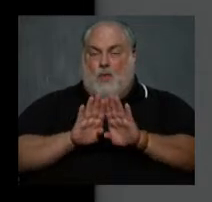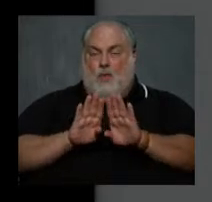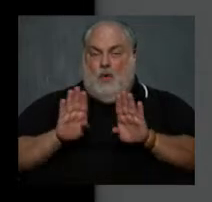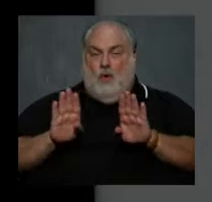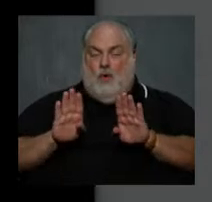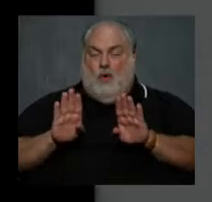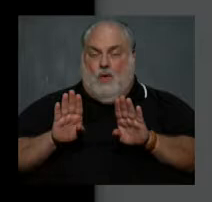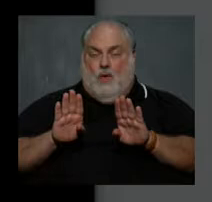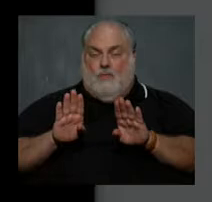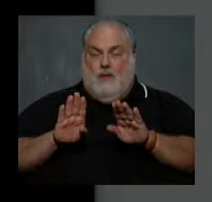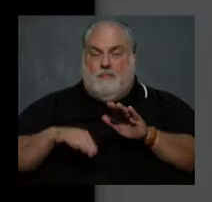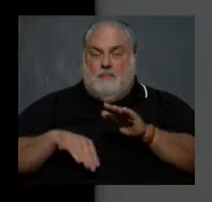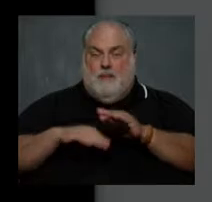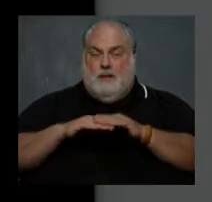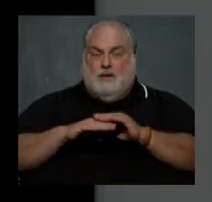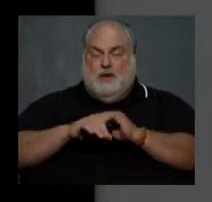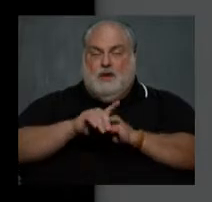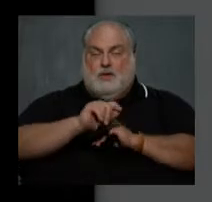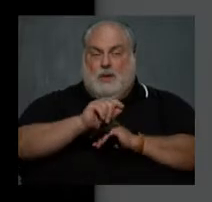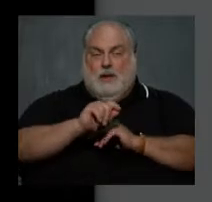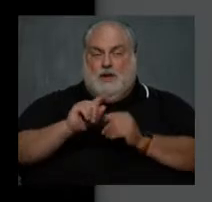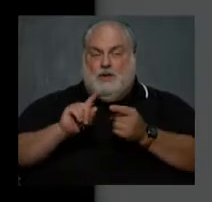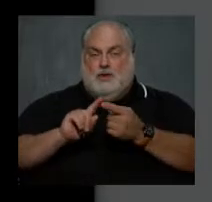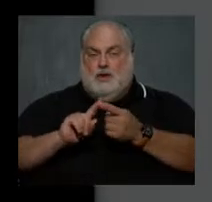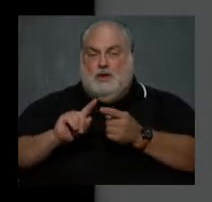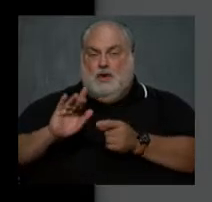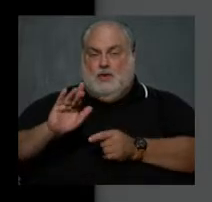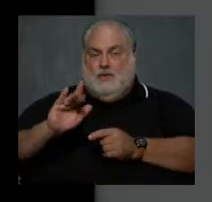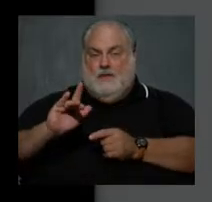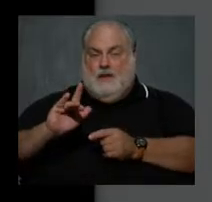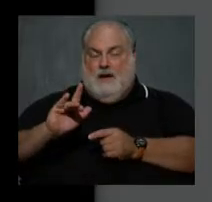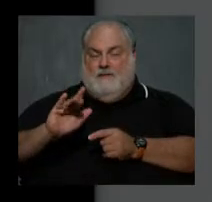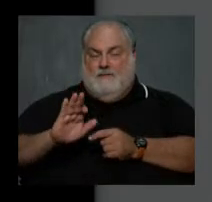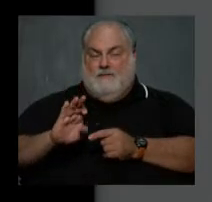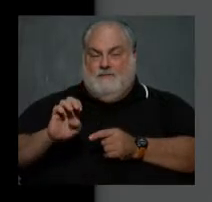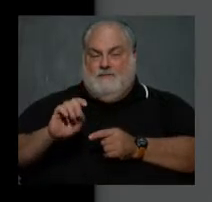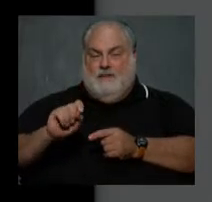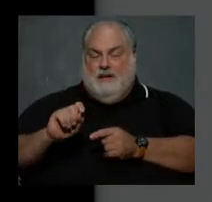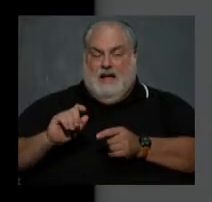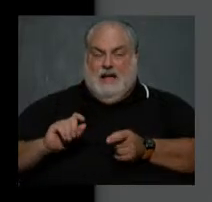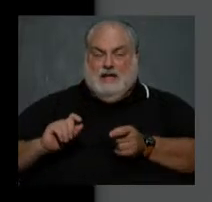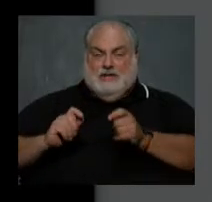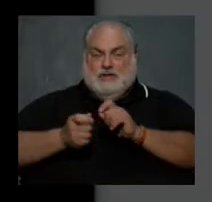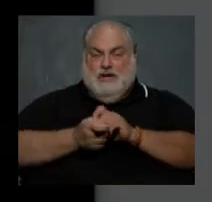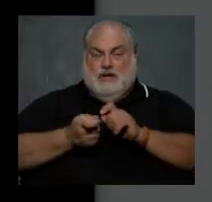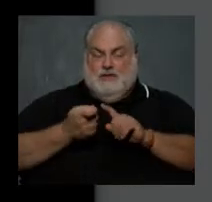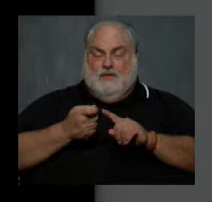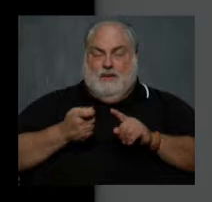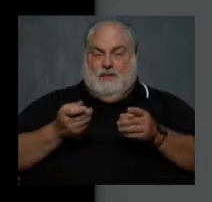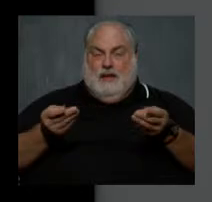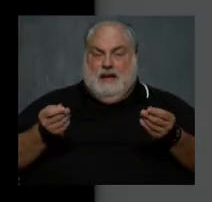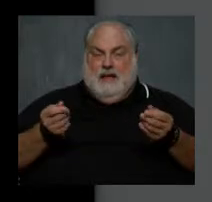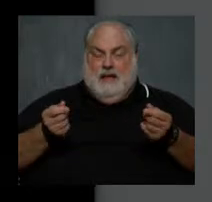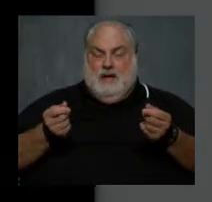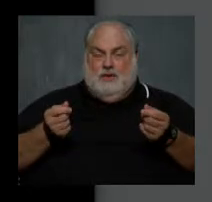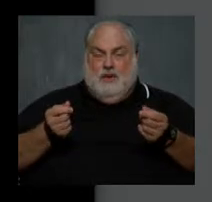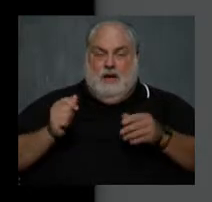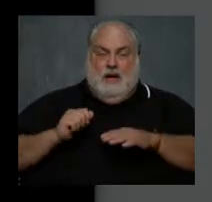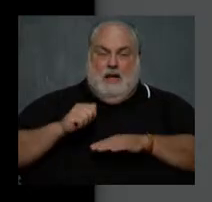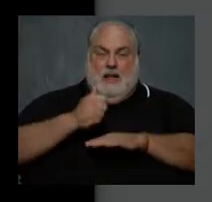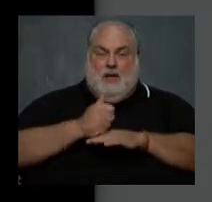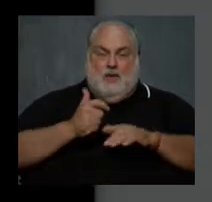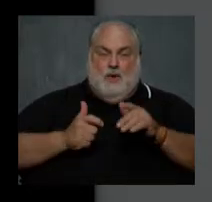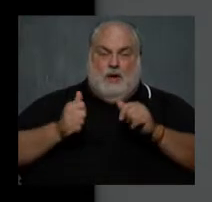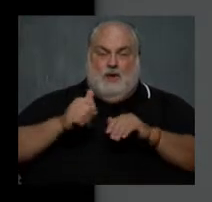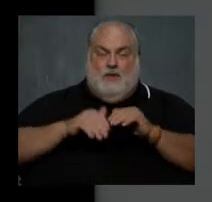in height with a maximum wall height of 20 to 25 feet. The request also includes a variance from the land alteration ordinance to allow retaining walls greater